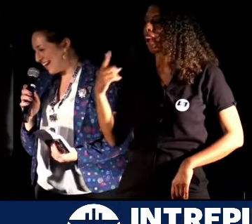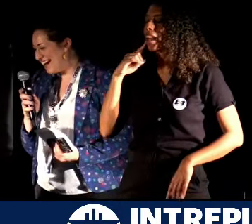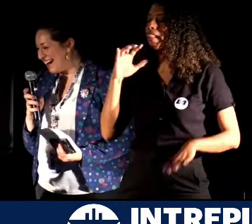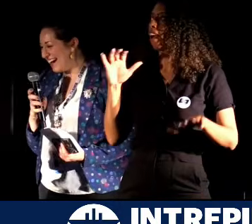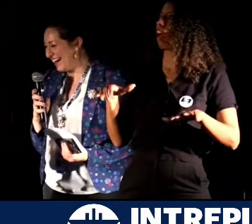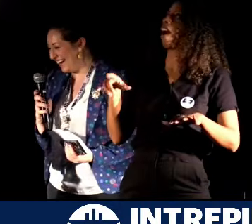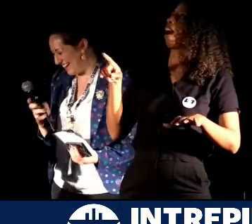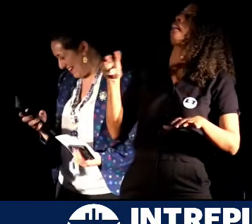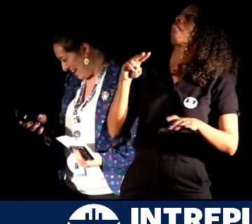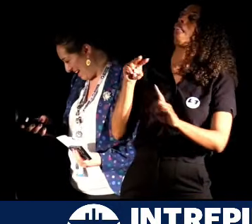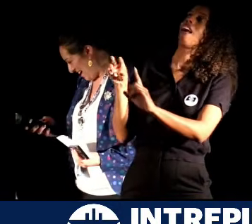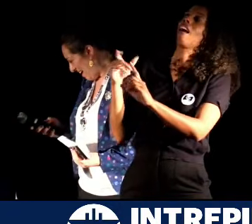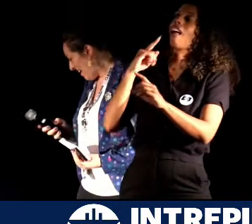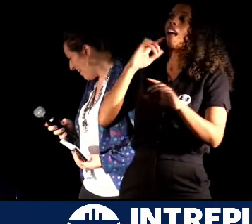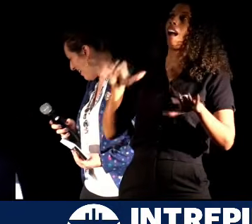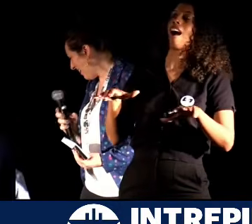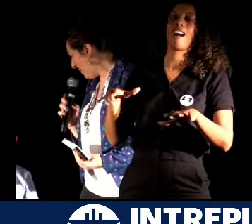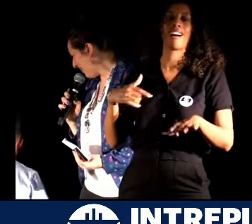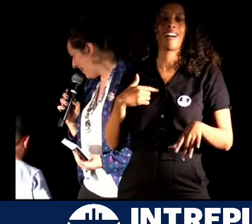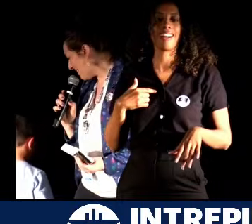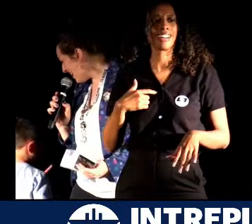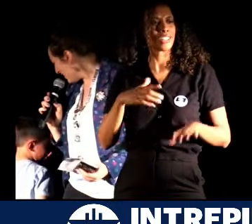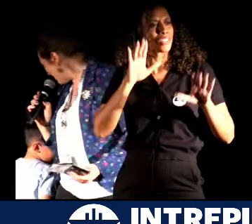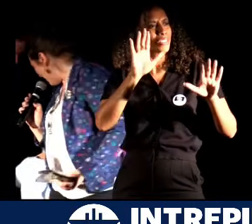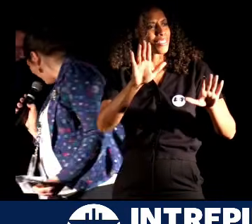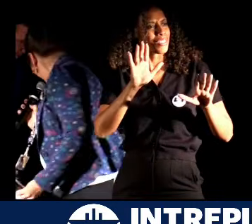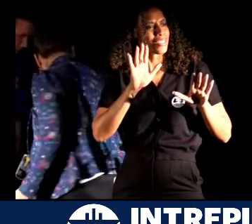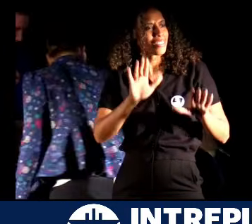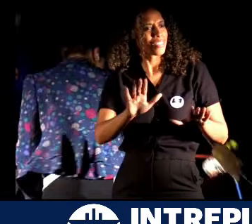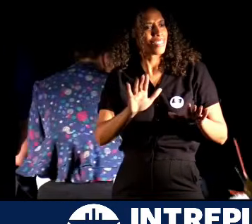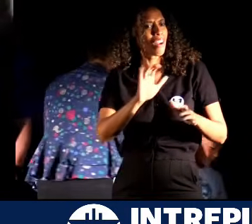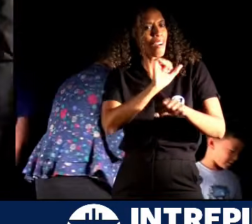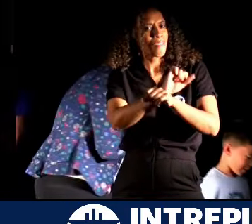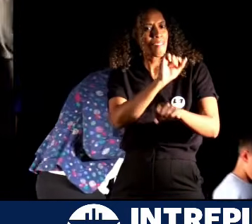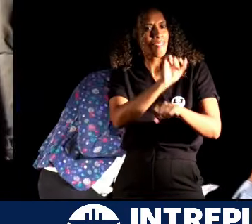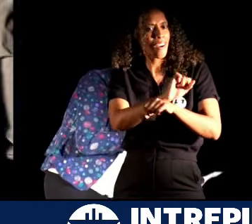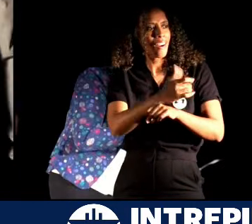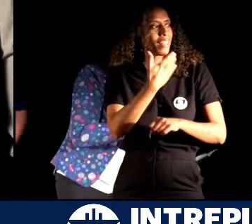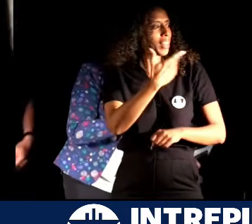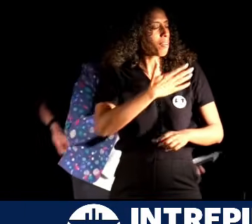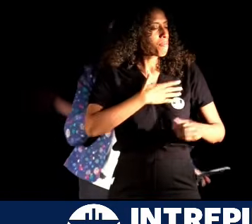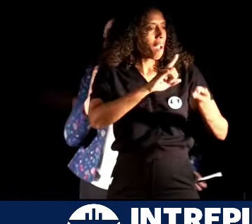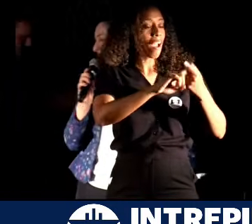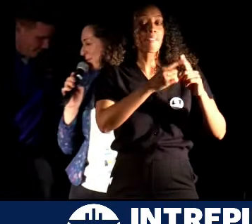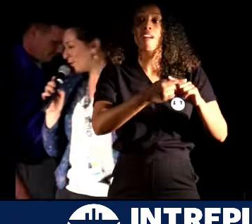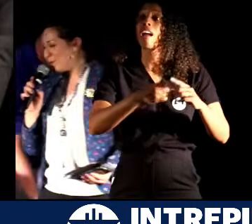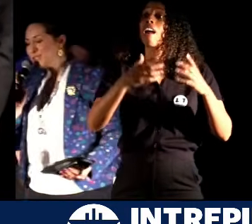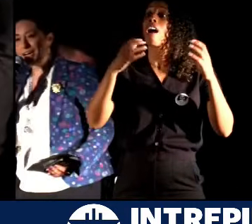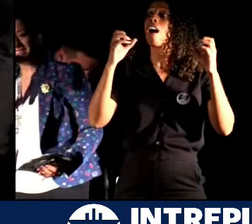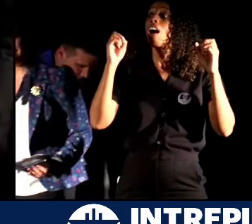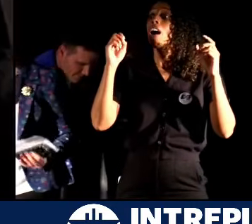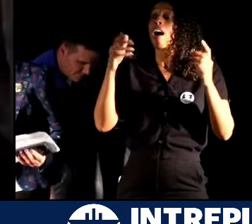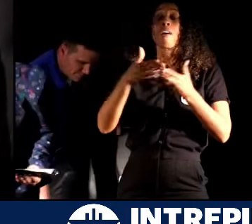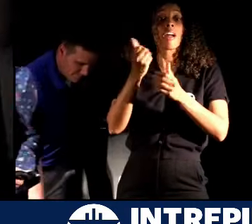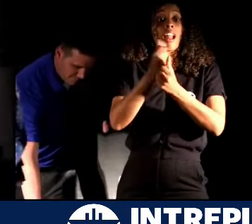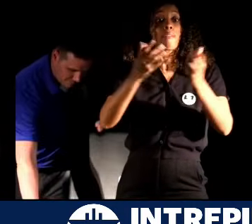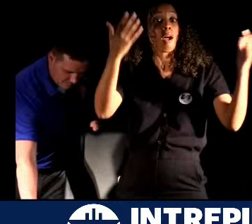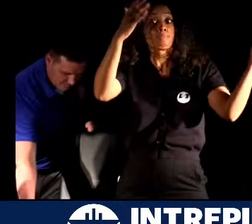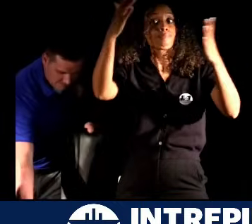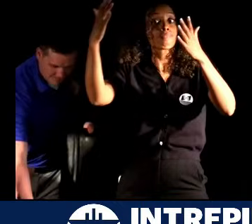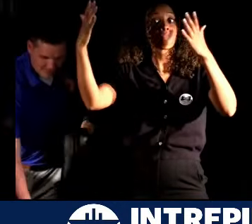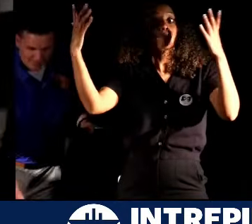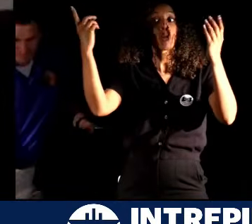at this. Absolutely, yes. Yeah. Great job, buddy. That's all right, thank you, my model. friend. And let's get you down the stairs. All right, well, everyone, put your hands together one